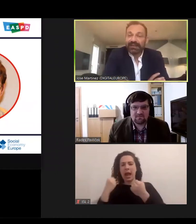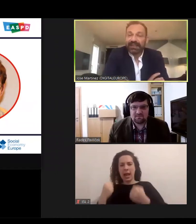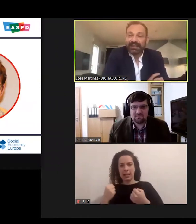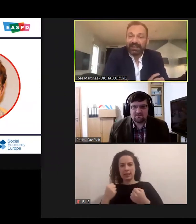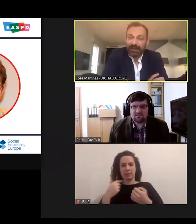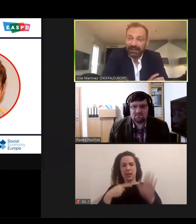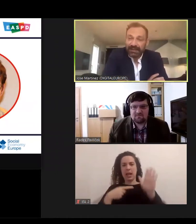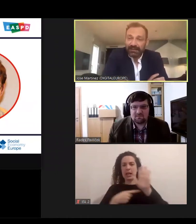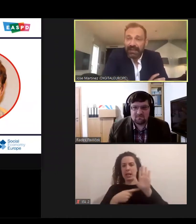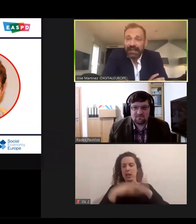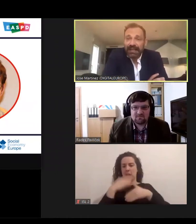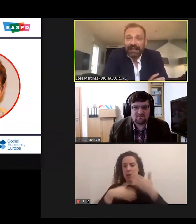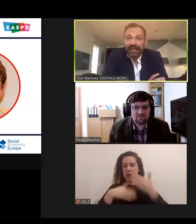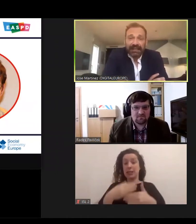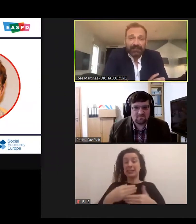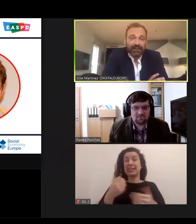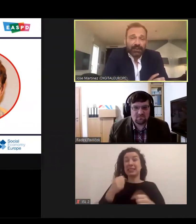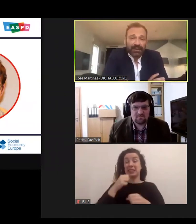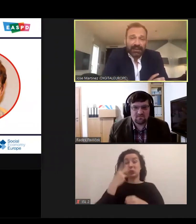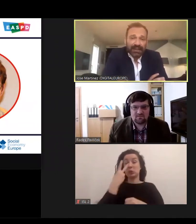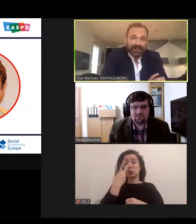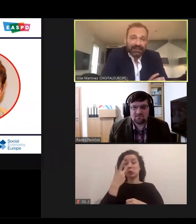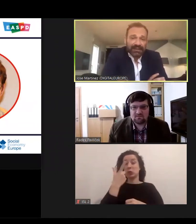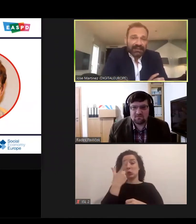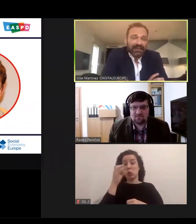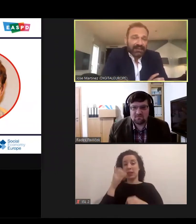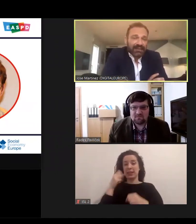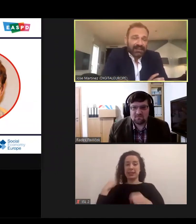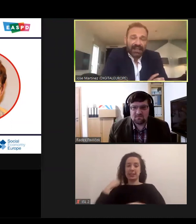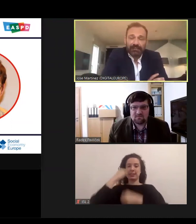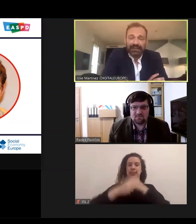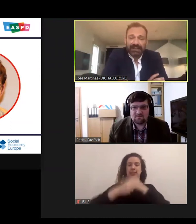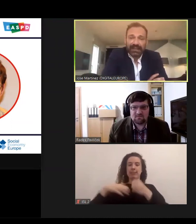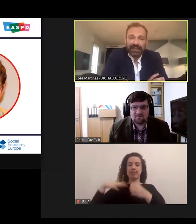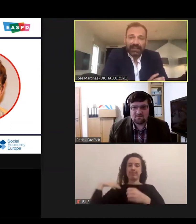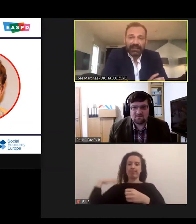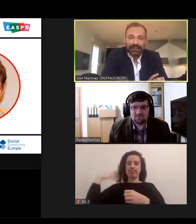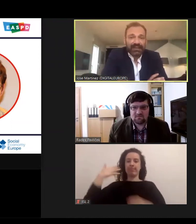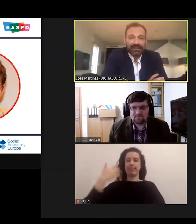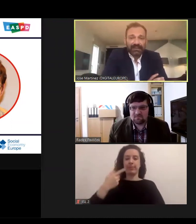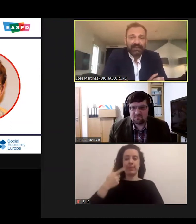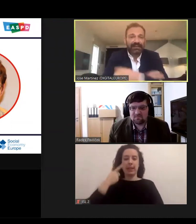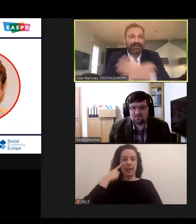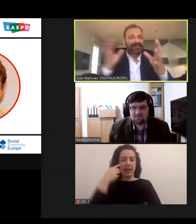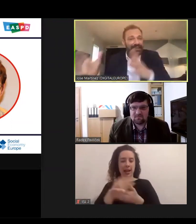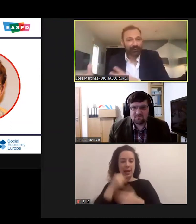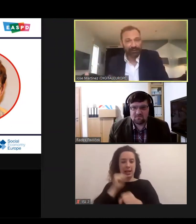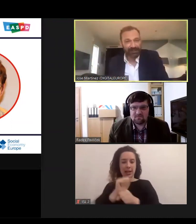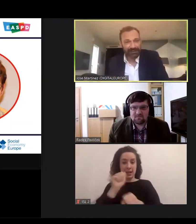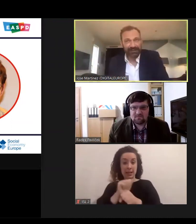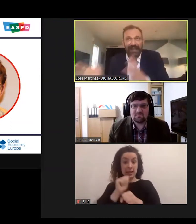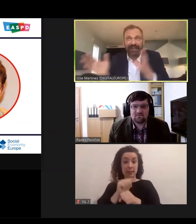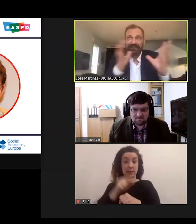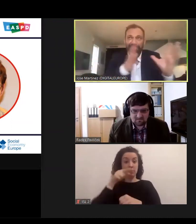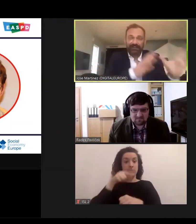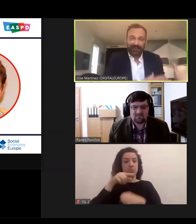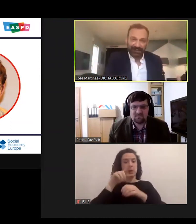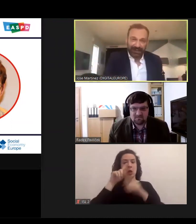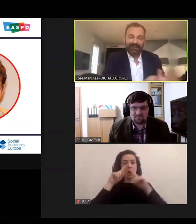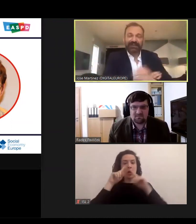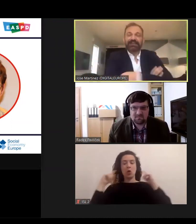are aware and understand this, it's a great potential also for selling to more clients. Yeah,